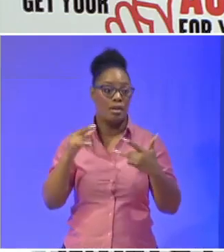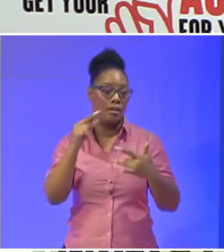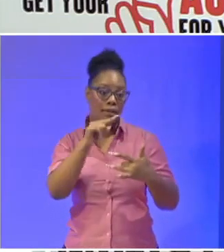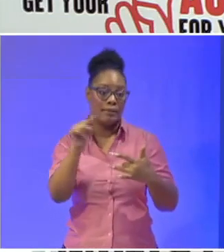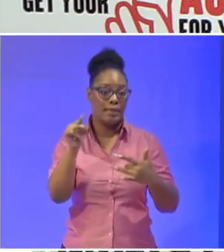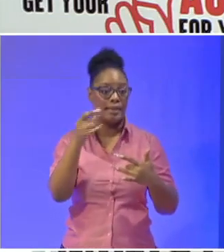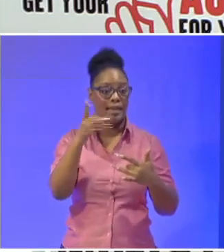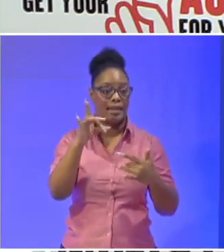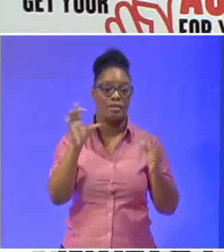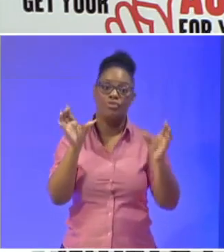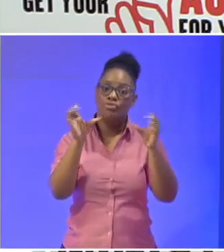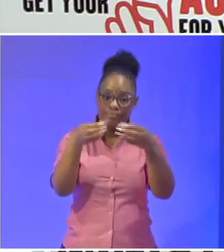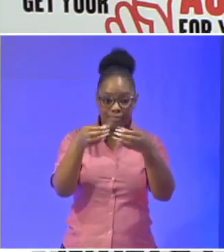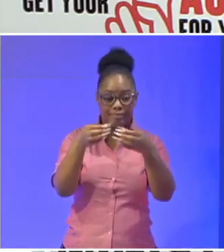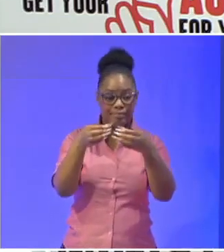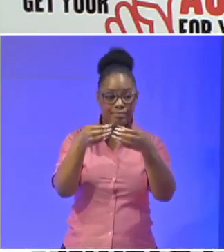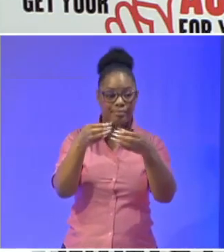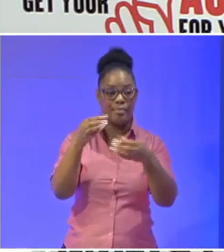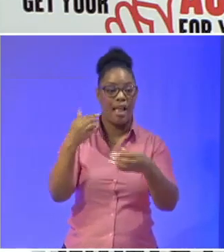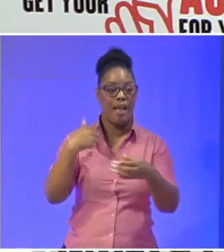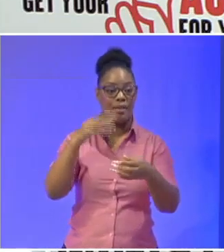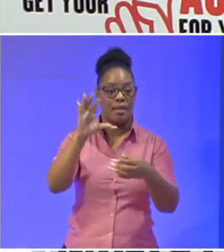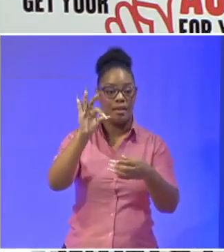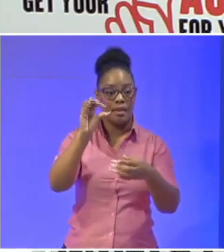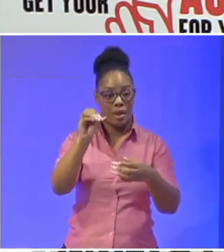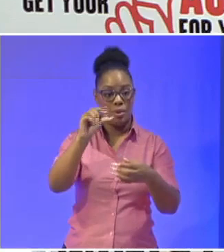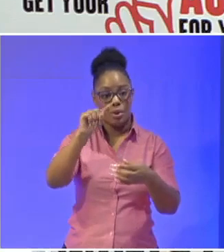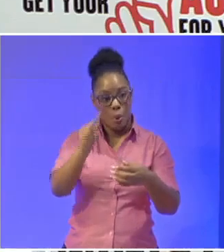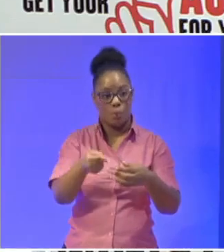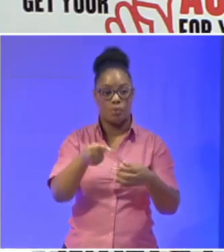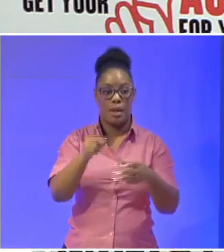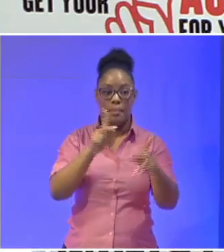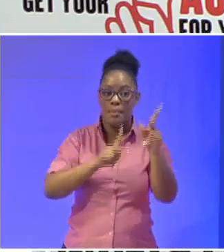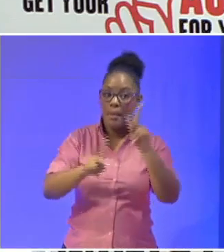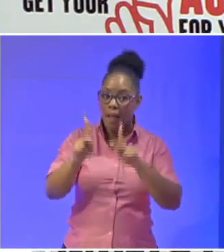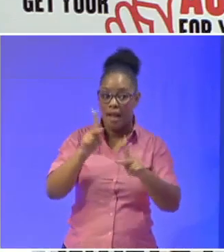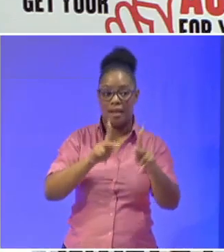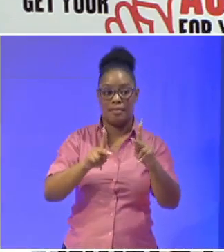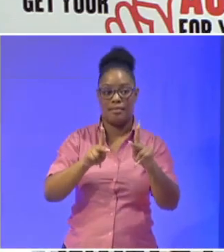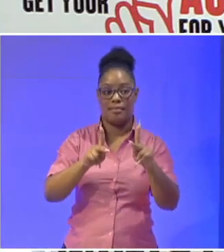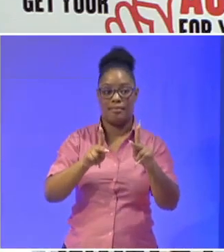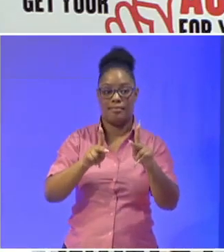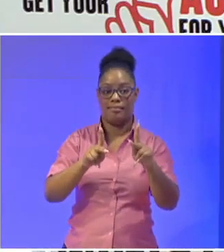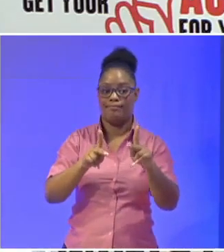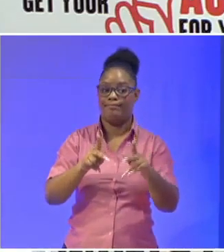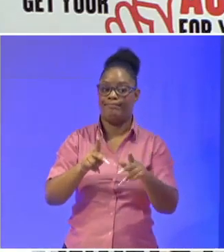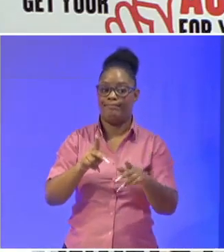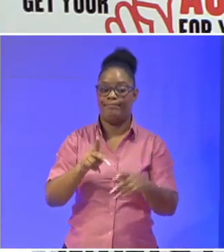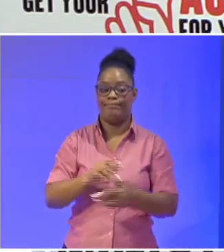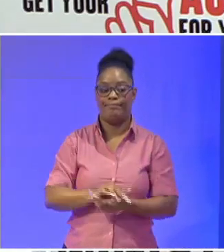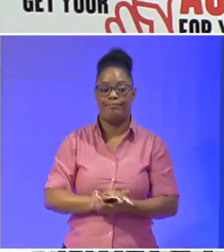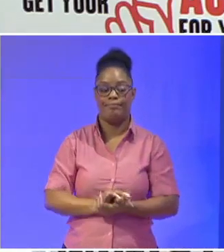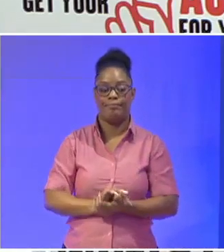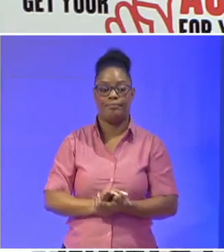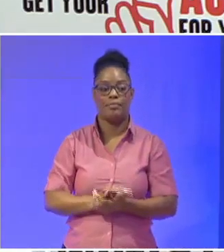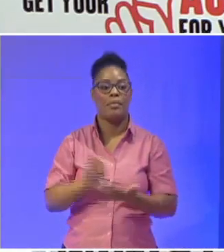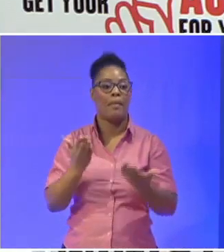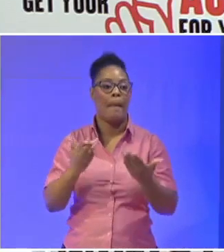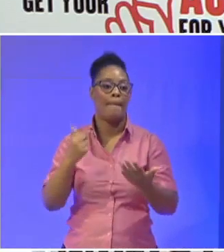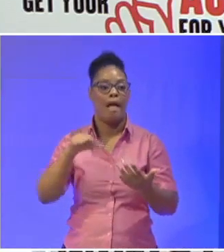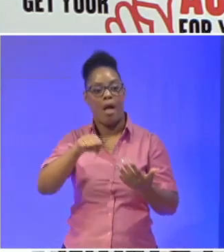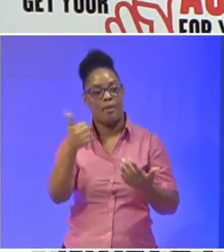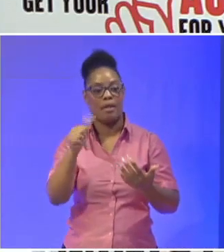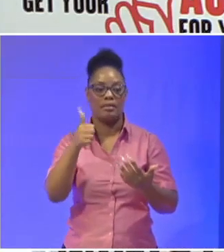There are approximately 90,000 persons in that cohort in school, and probably another 10,000 maybe out of